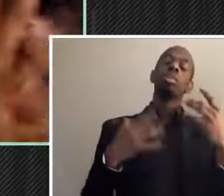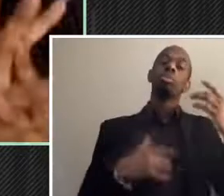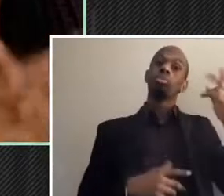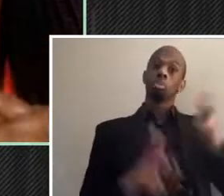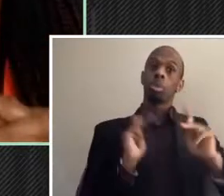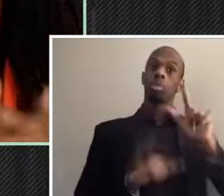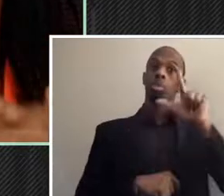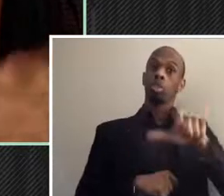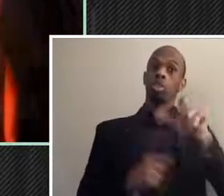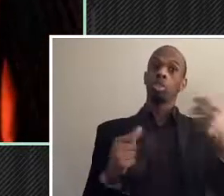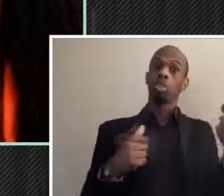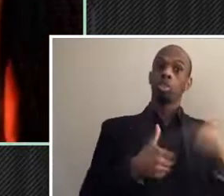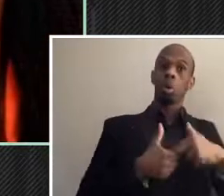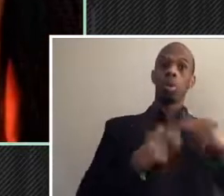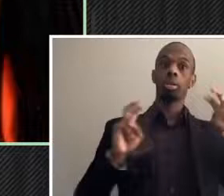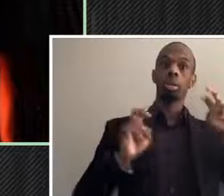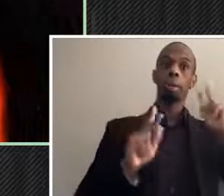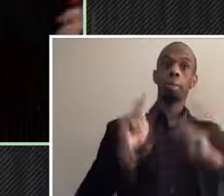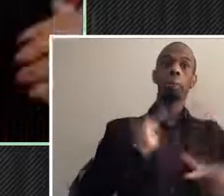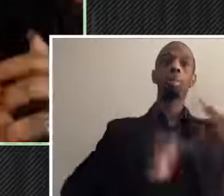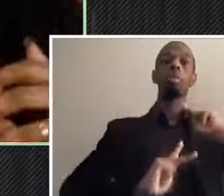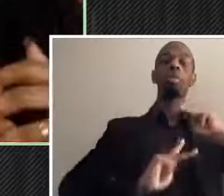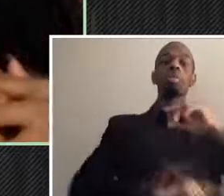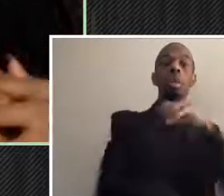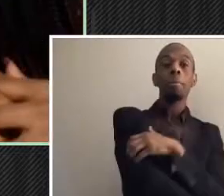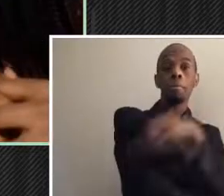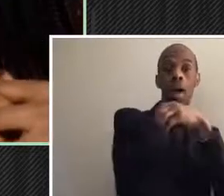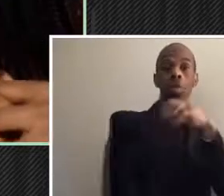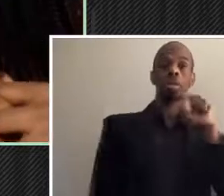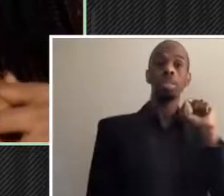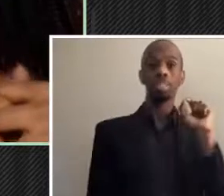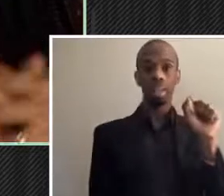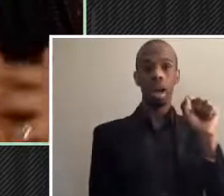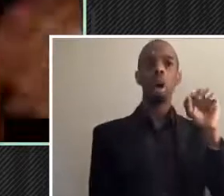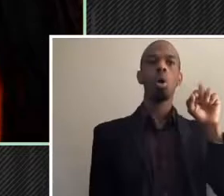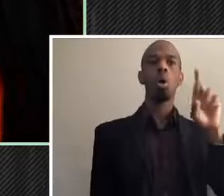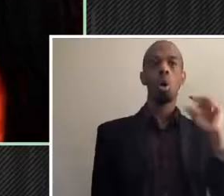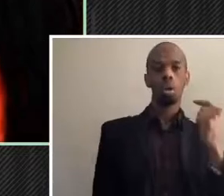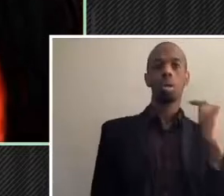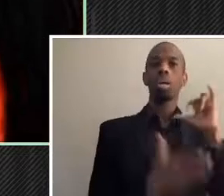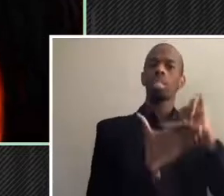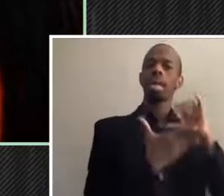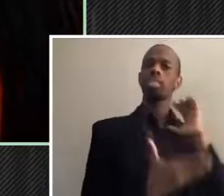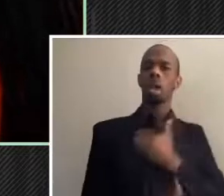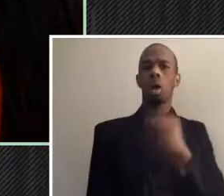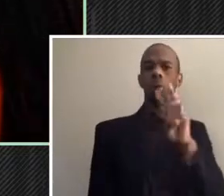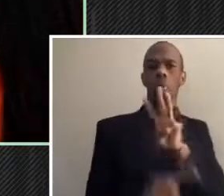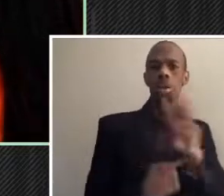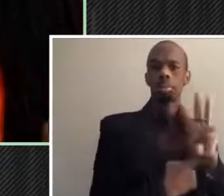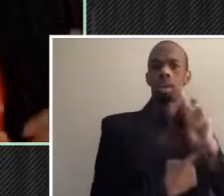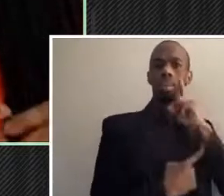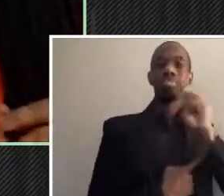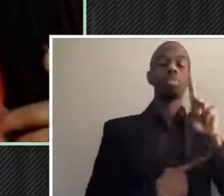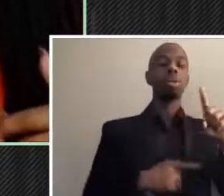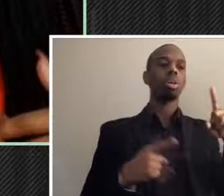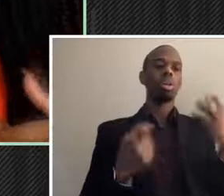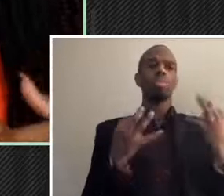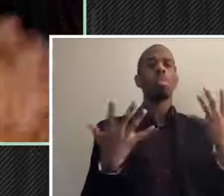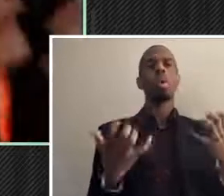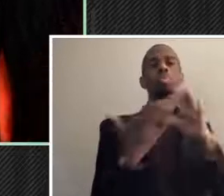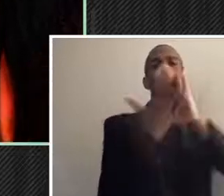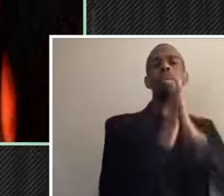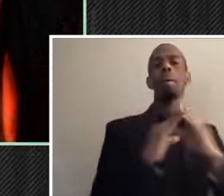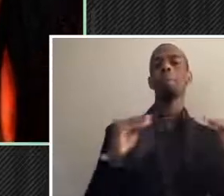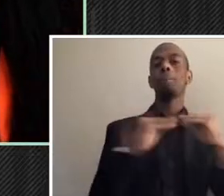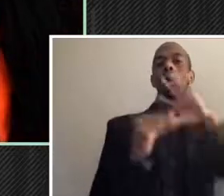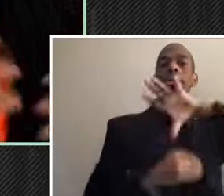peoplepower.org, which is our site to you know, become more involved and engaged in this work. Because as you